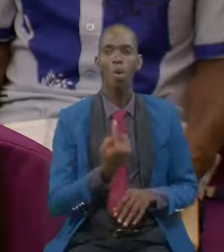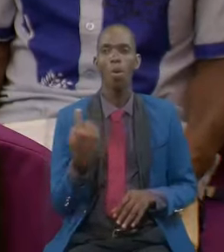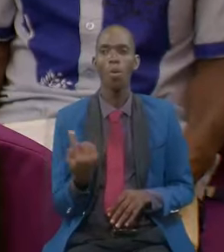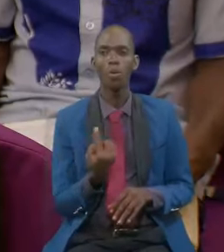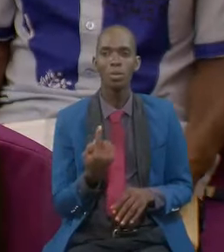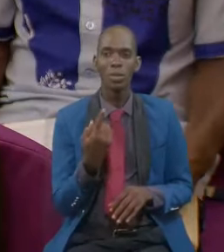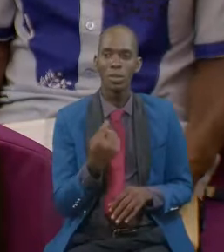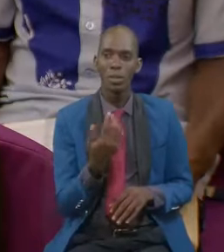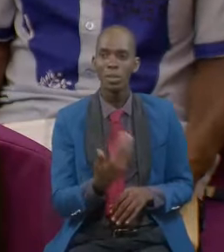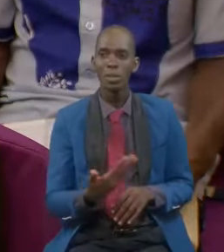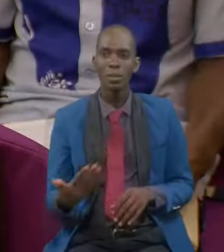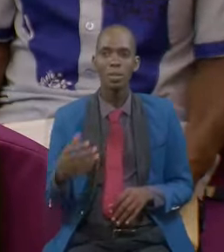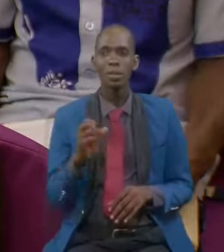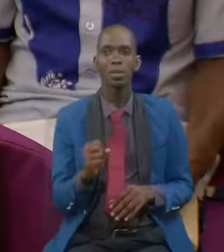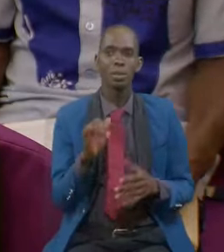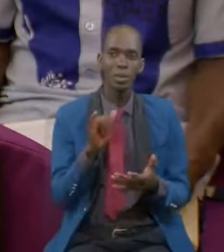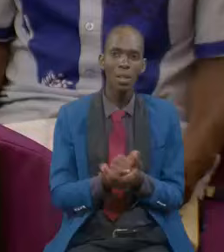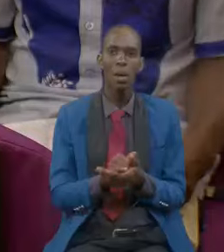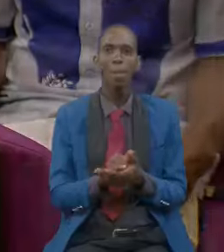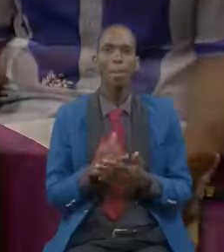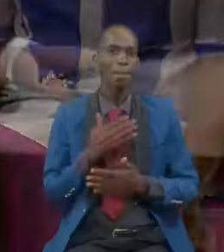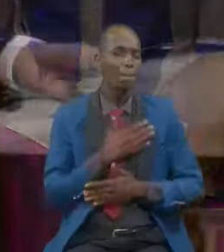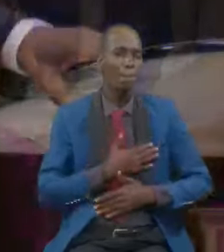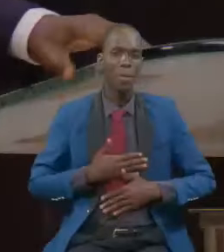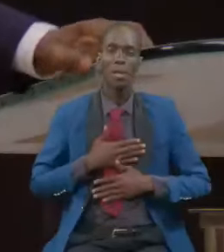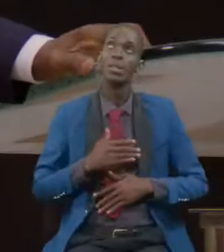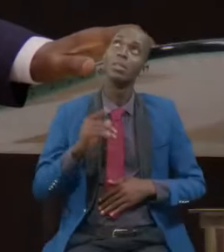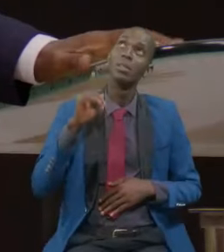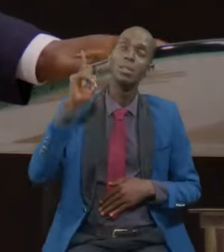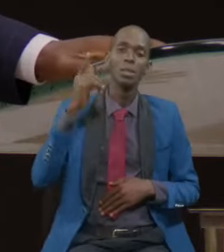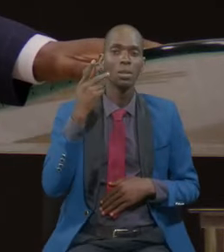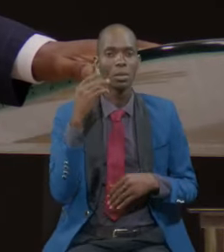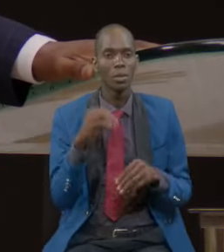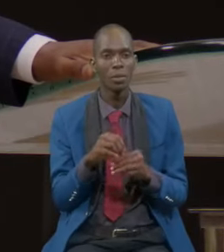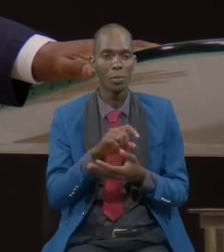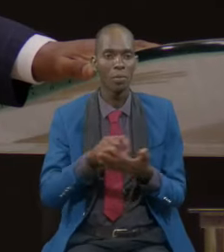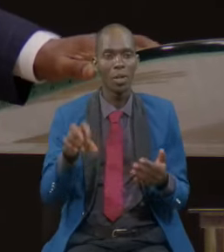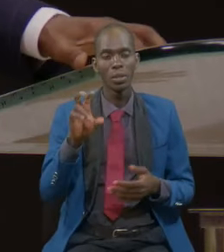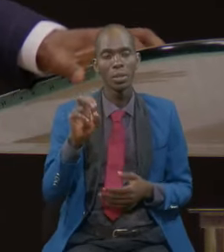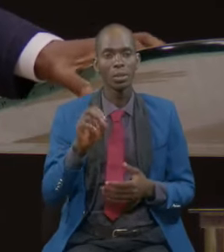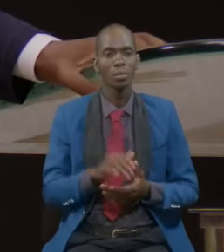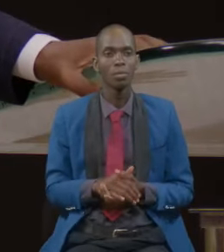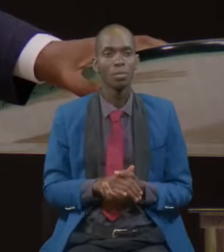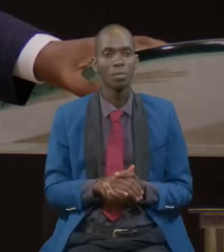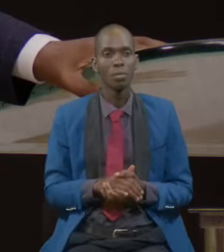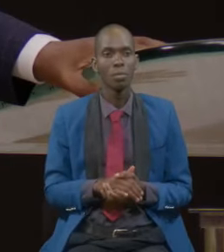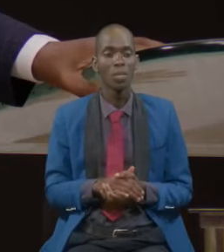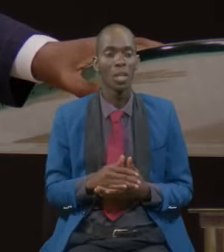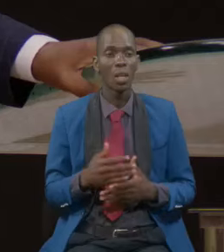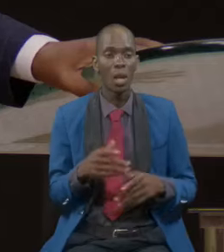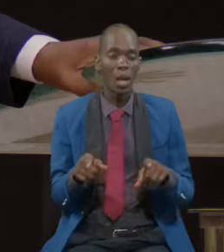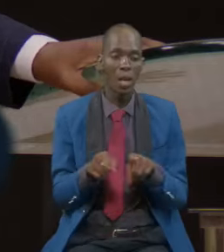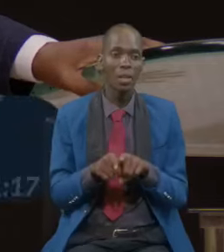those things that please Him. Look at verse 30. In verse 30, as they